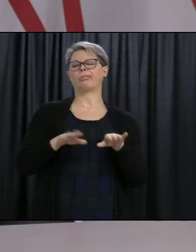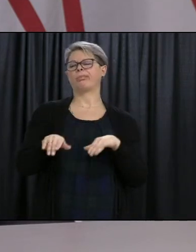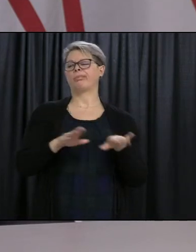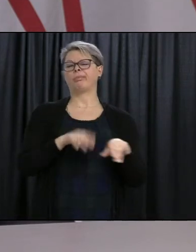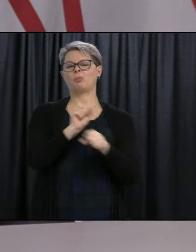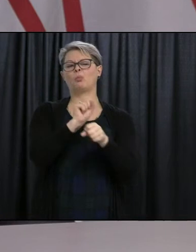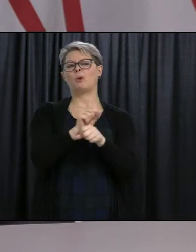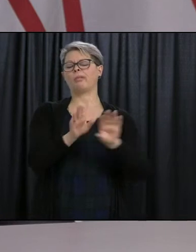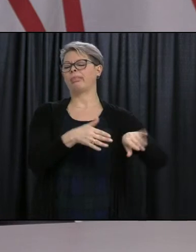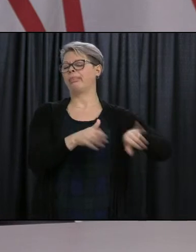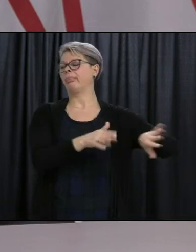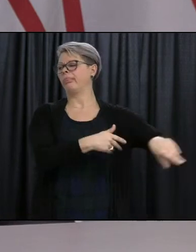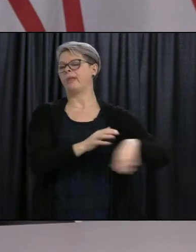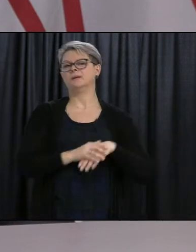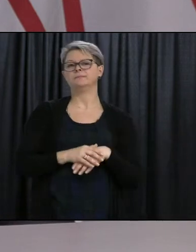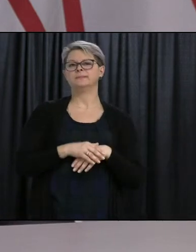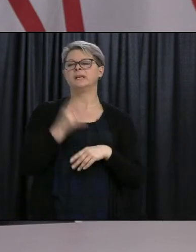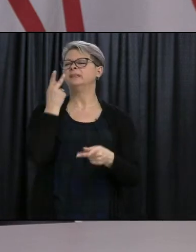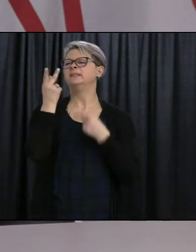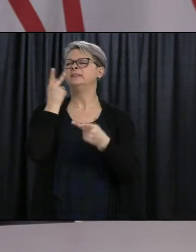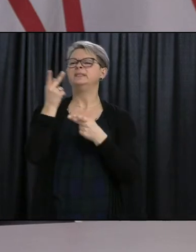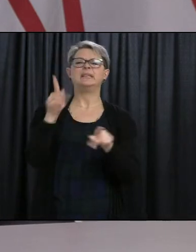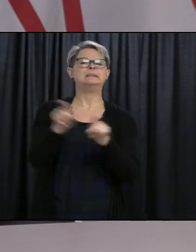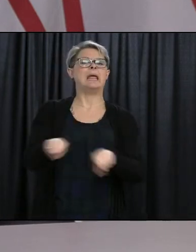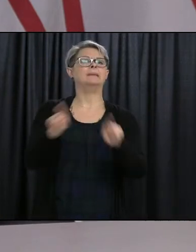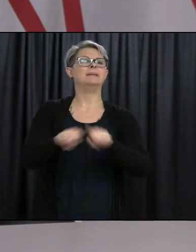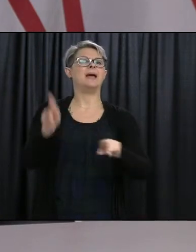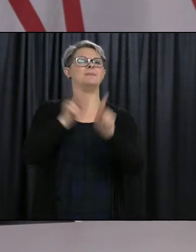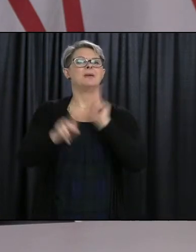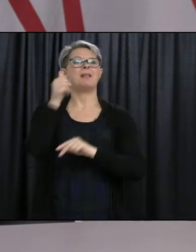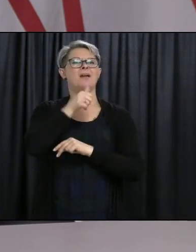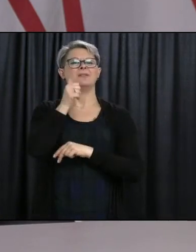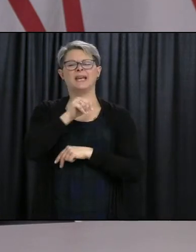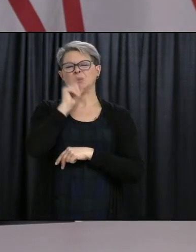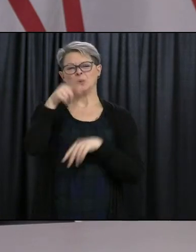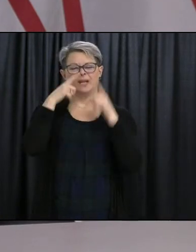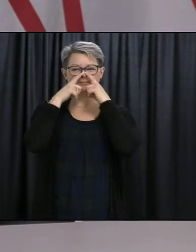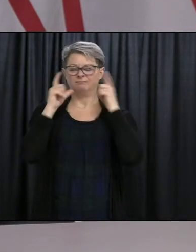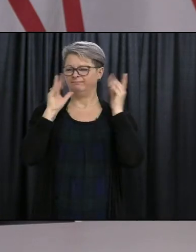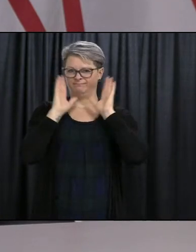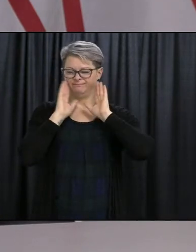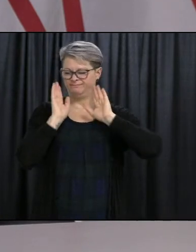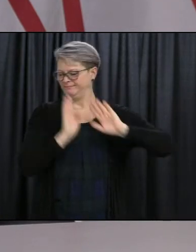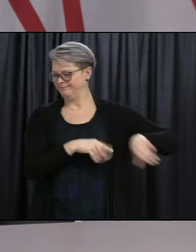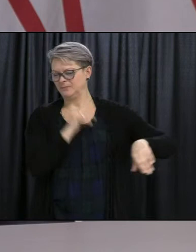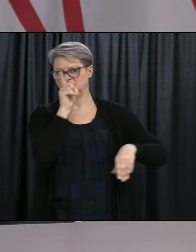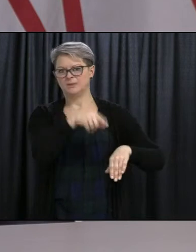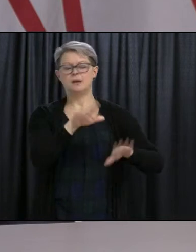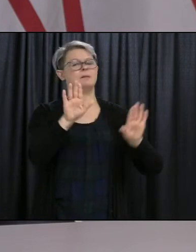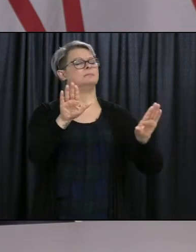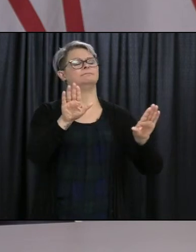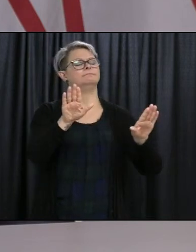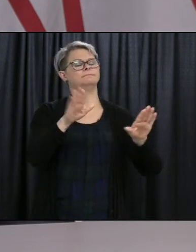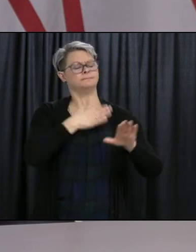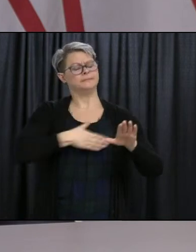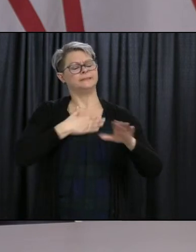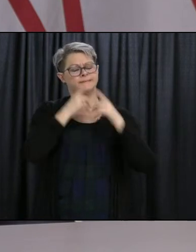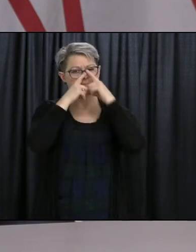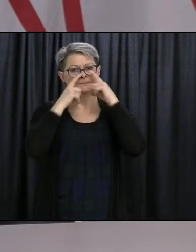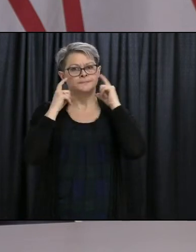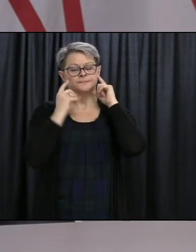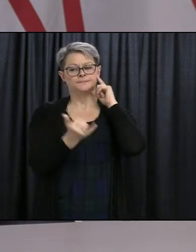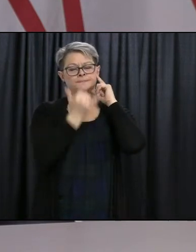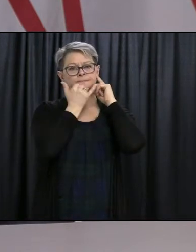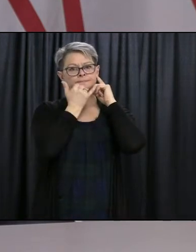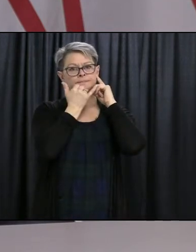complacent at work, and, they see the same people all the time and they think, oh, I don't have to wear my mask, but, it's worth it to try to do that. Physical